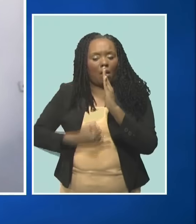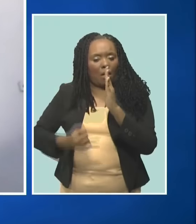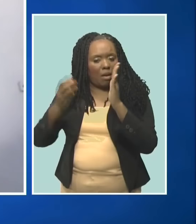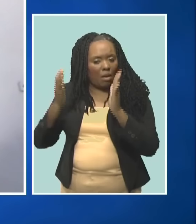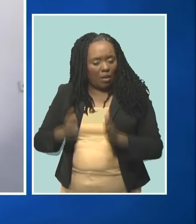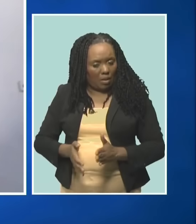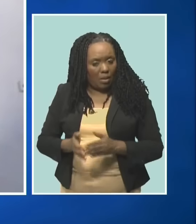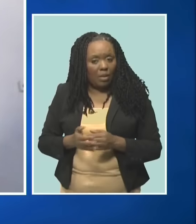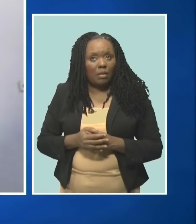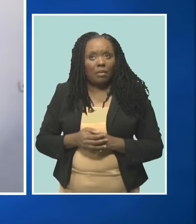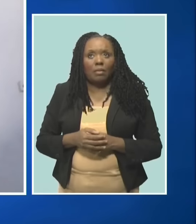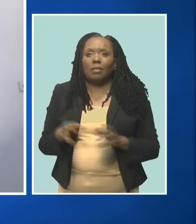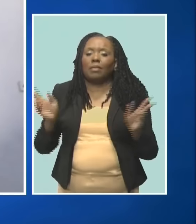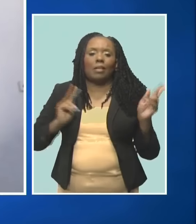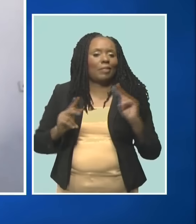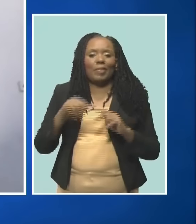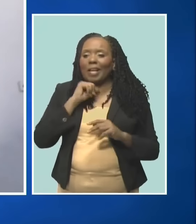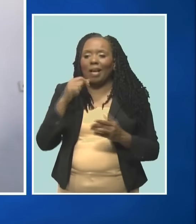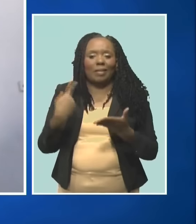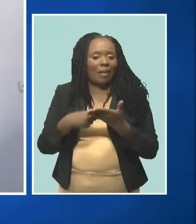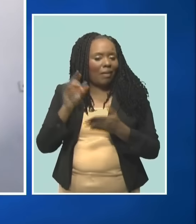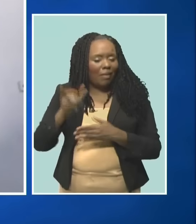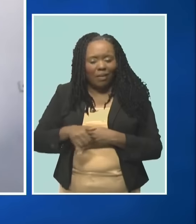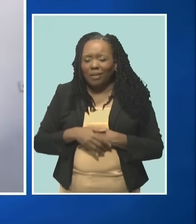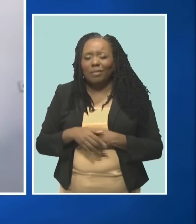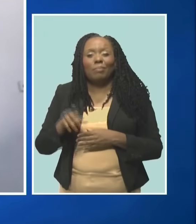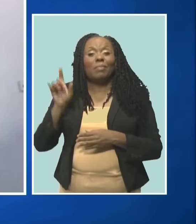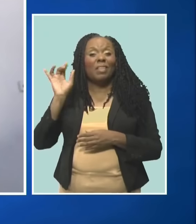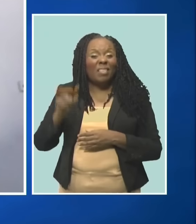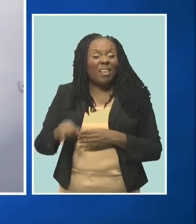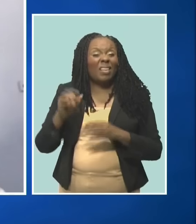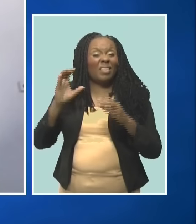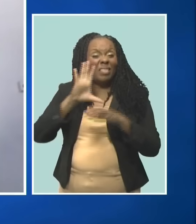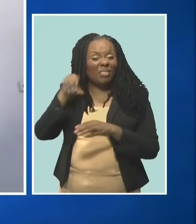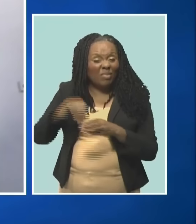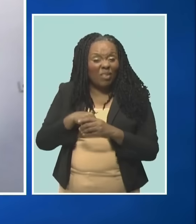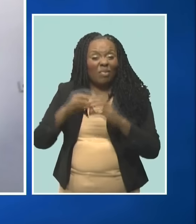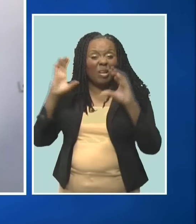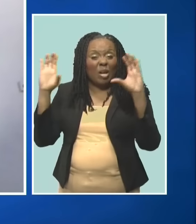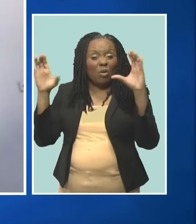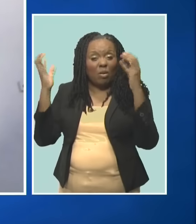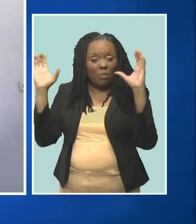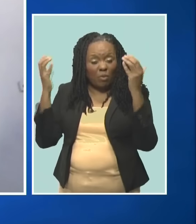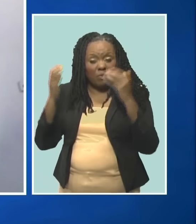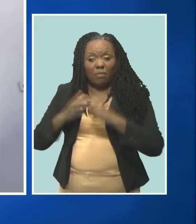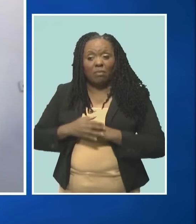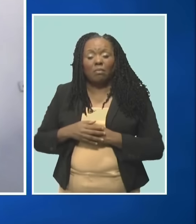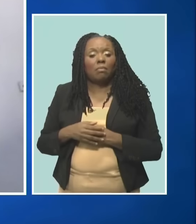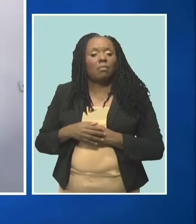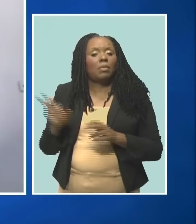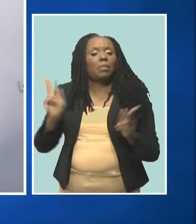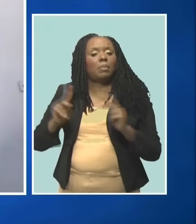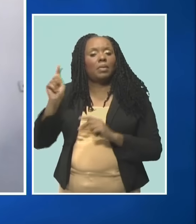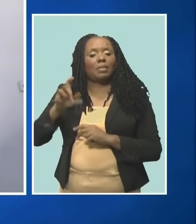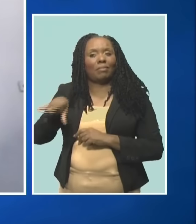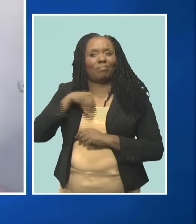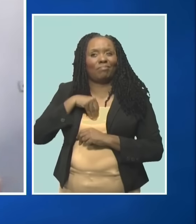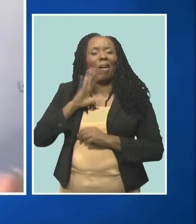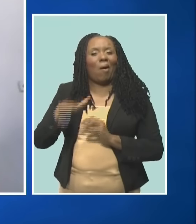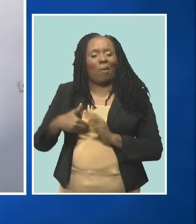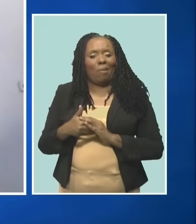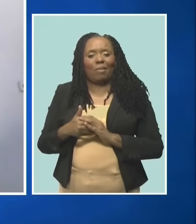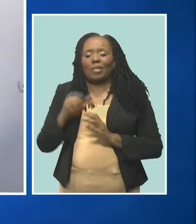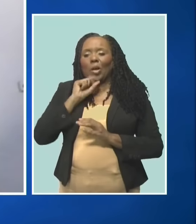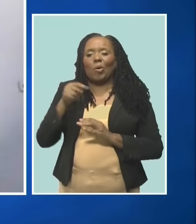Again, nobody is talking about that, but that's also part of the festival as well. So getting people to fully embrace all aspects of the festival